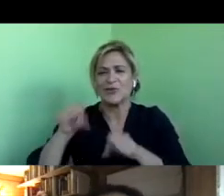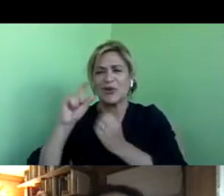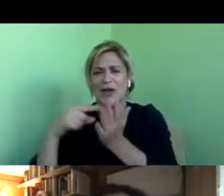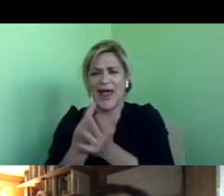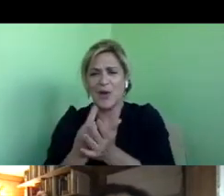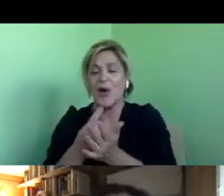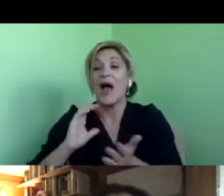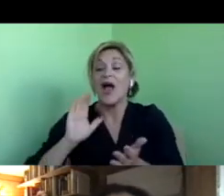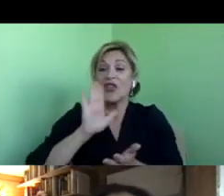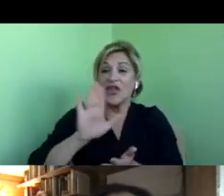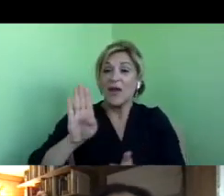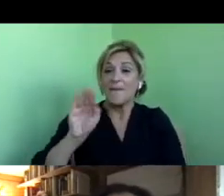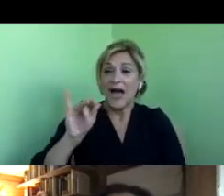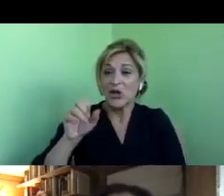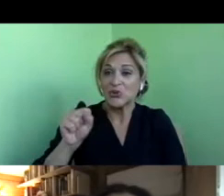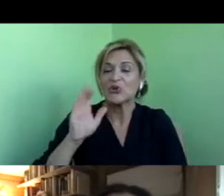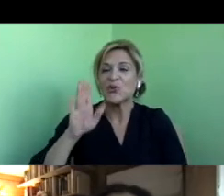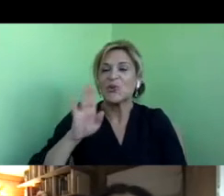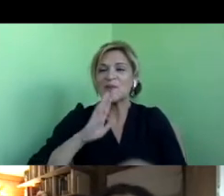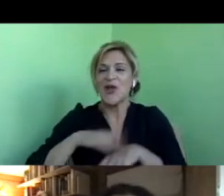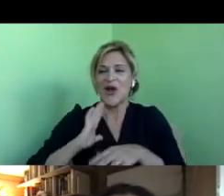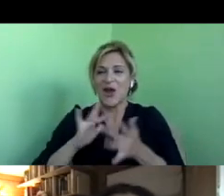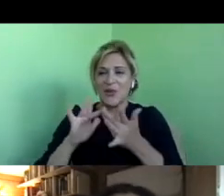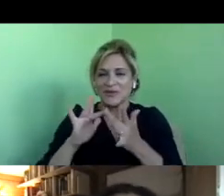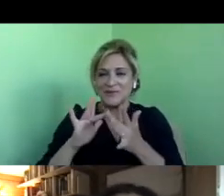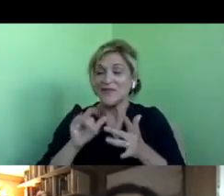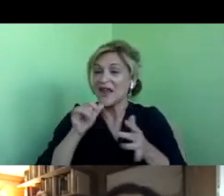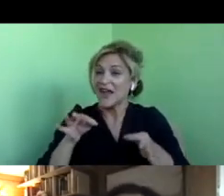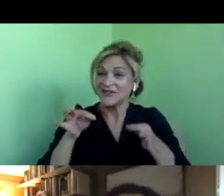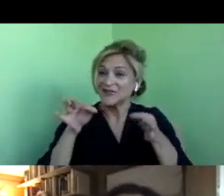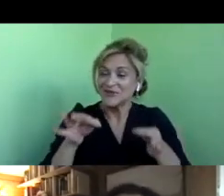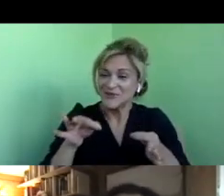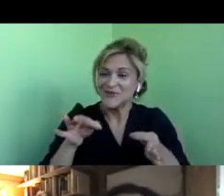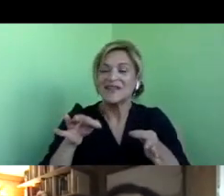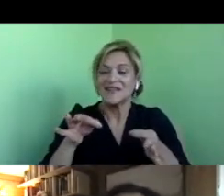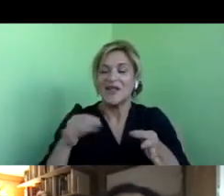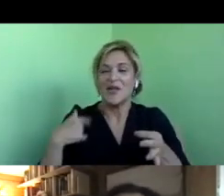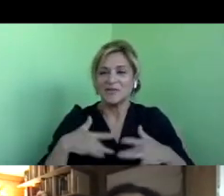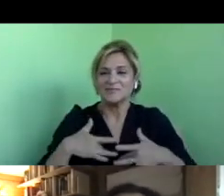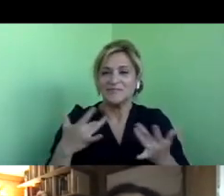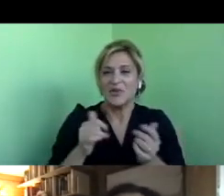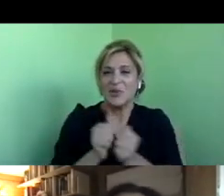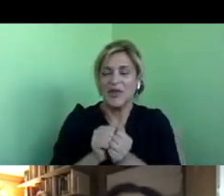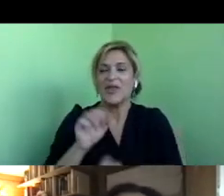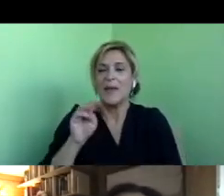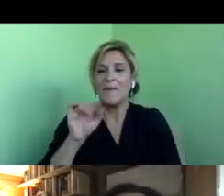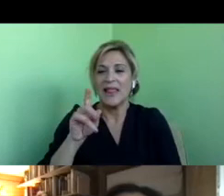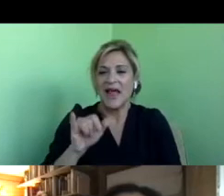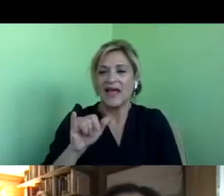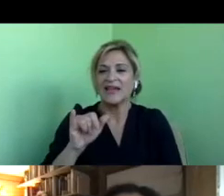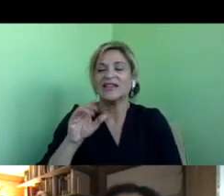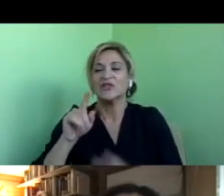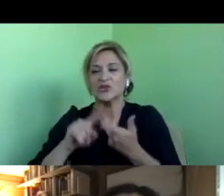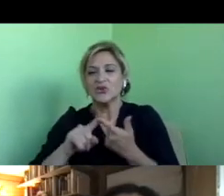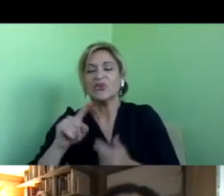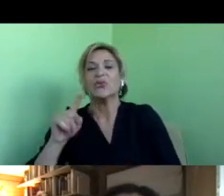further ado, we are pleased to begin our event, Melancholy as Medium, with a transmission sent to us from